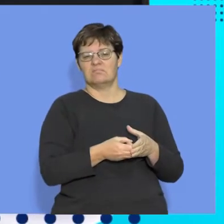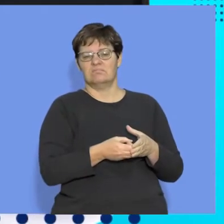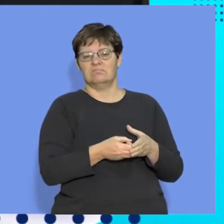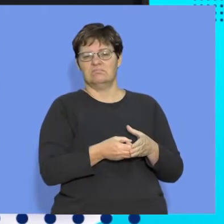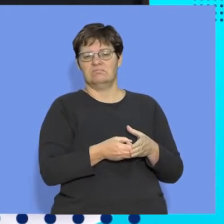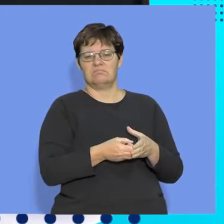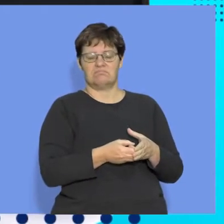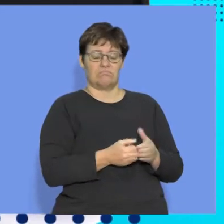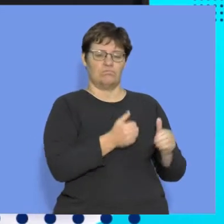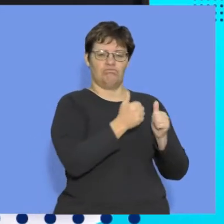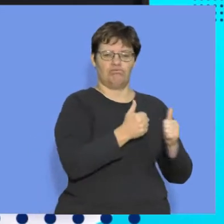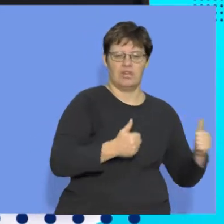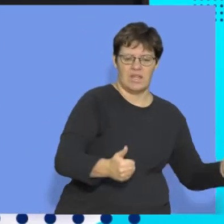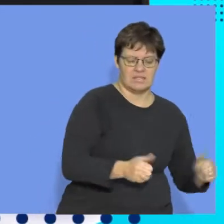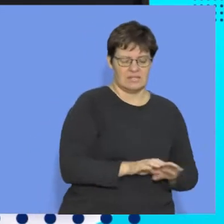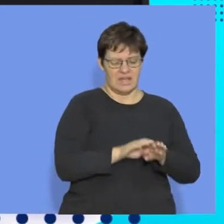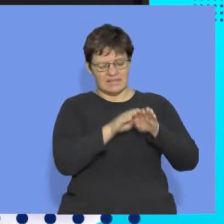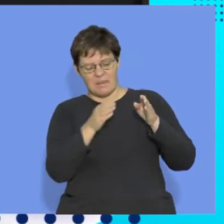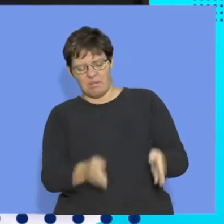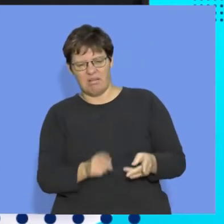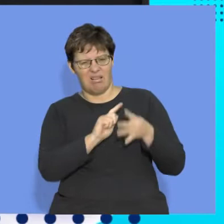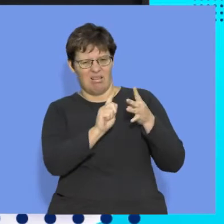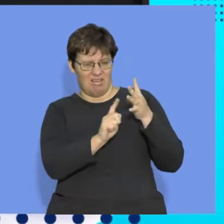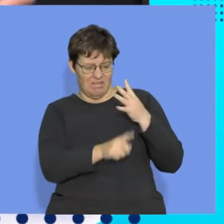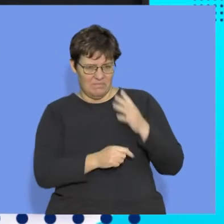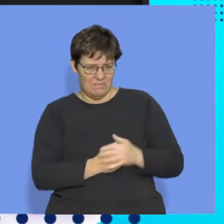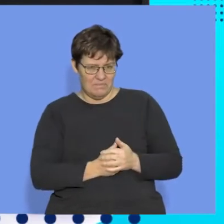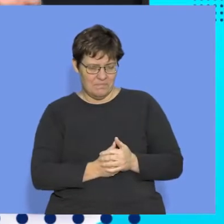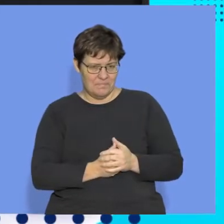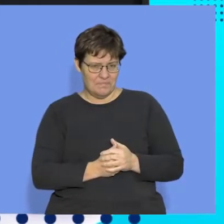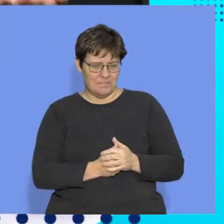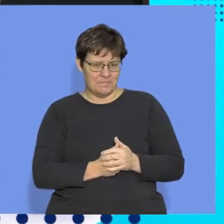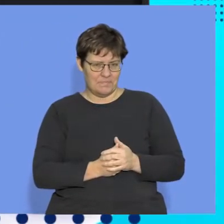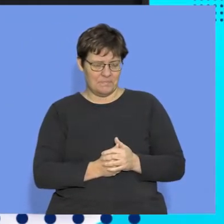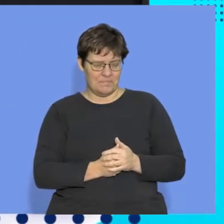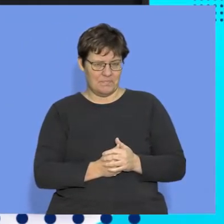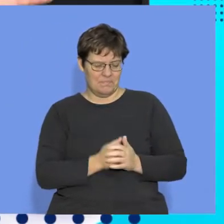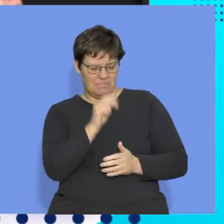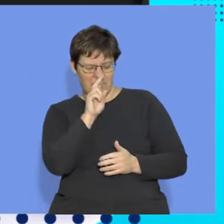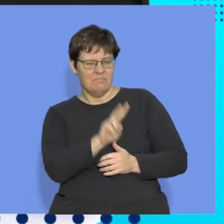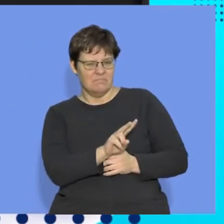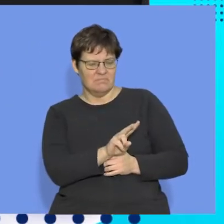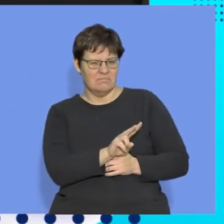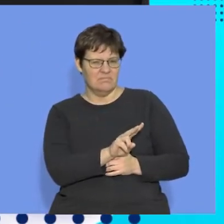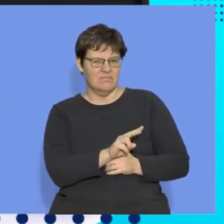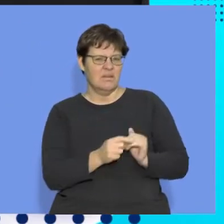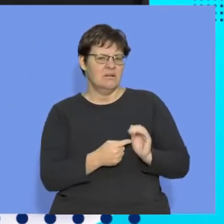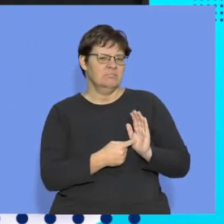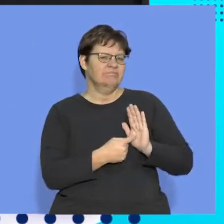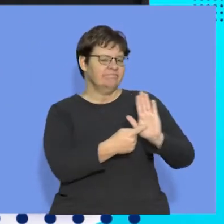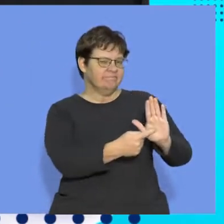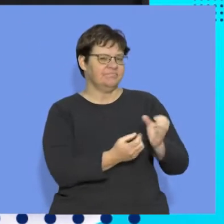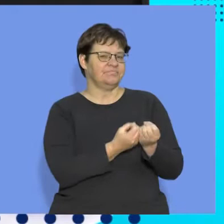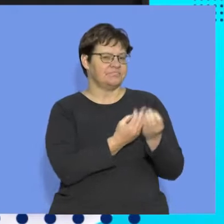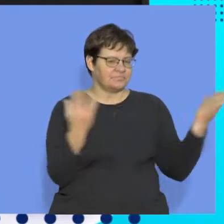Chairs and table. Are we together? And I'm looking at that. So the sample space will be